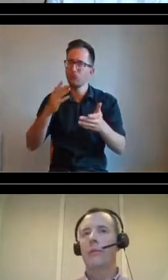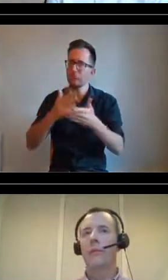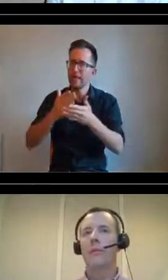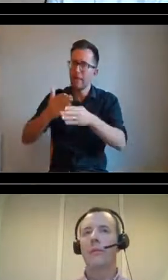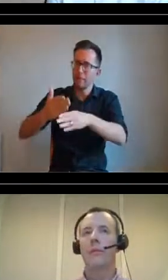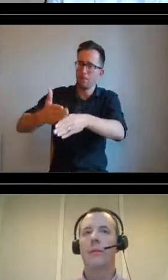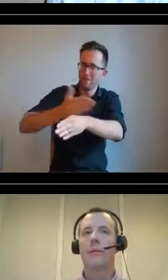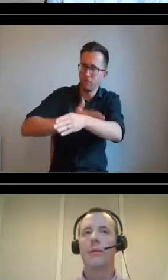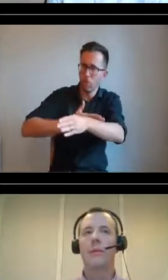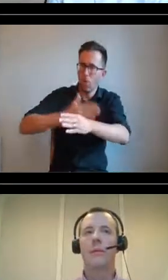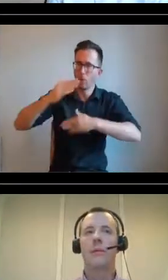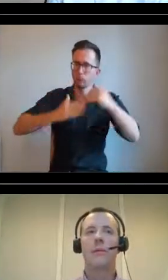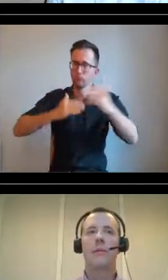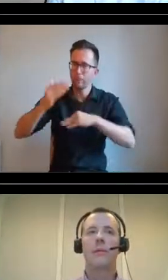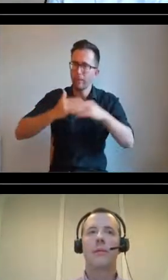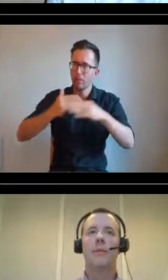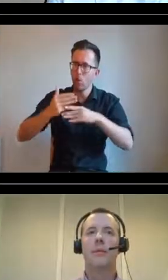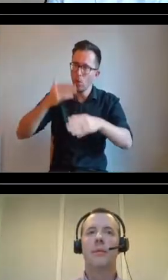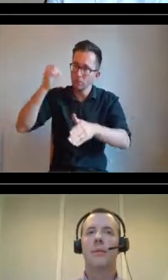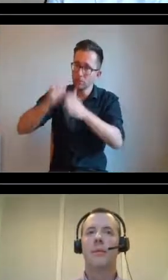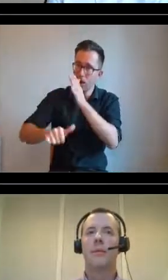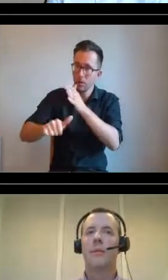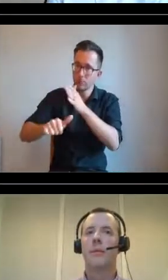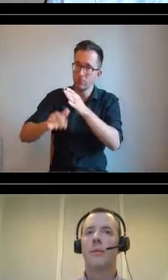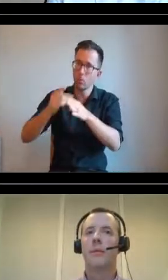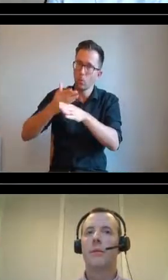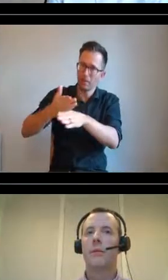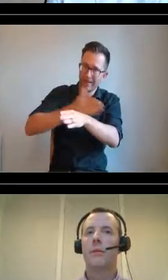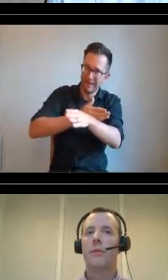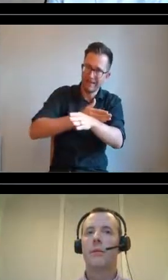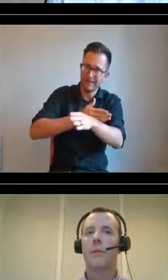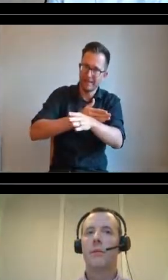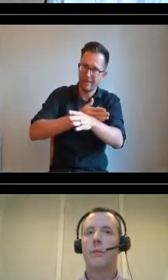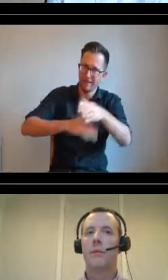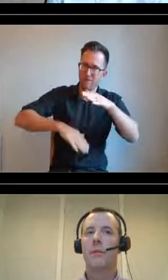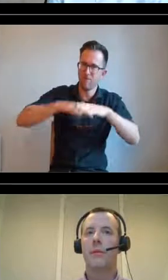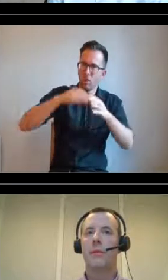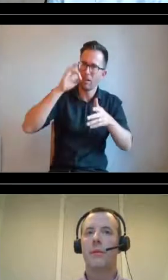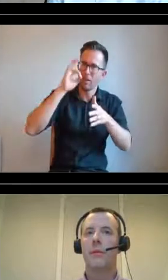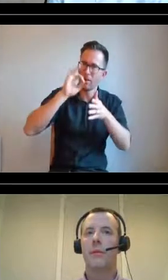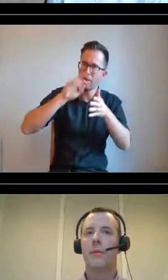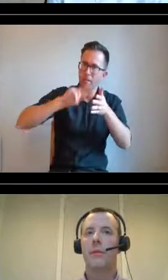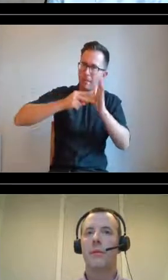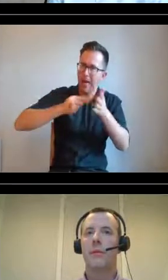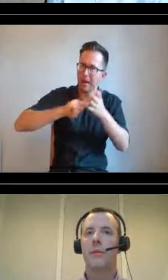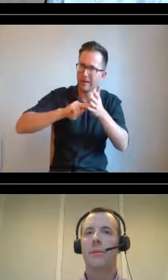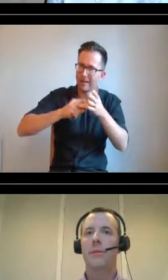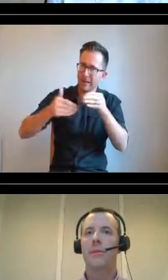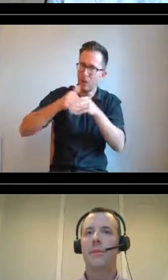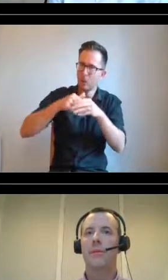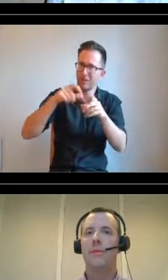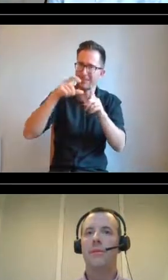construction work begins, and so that will form part of the sort of the DCO going forward.